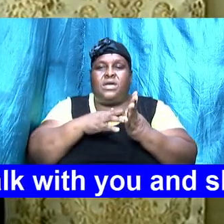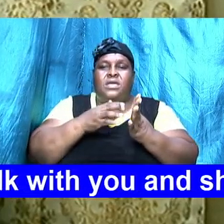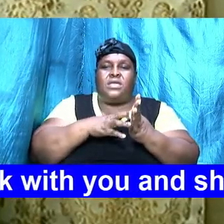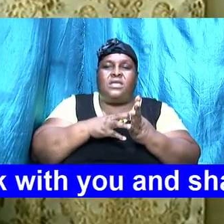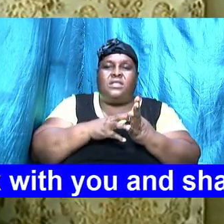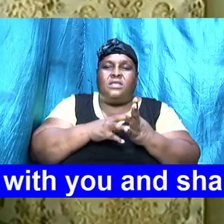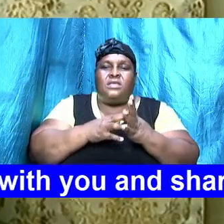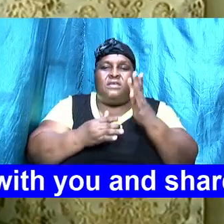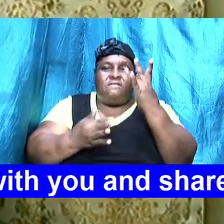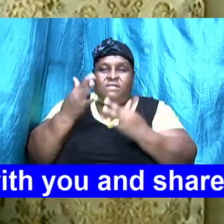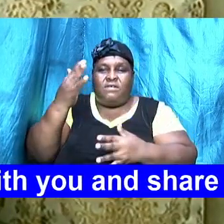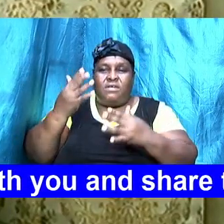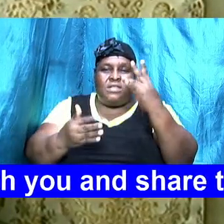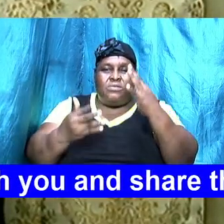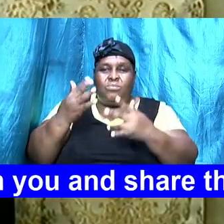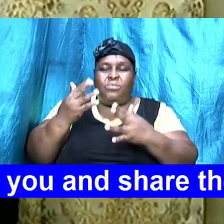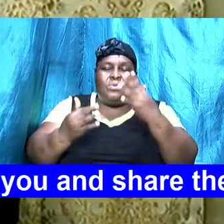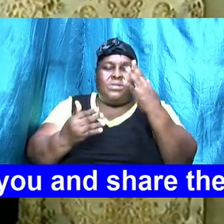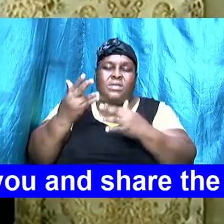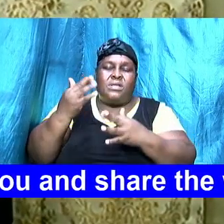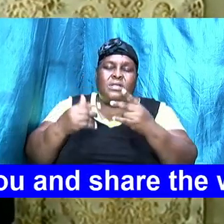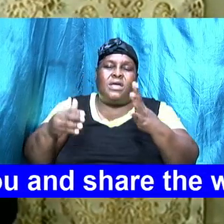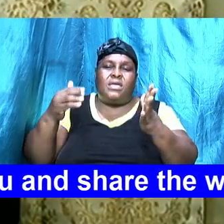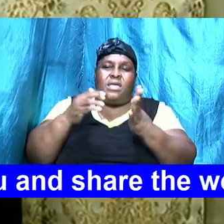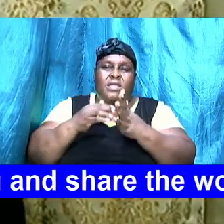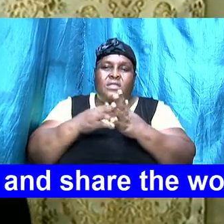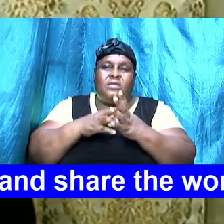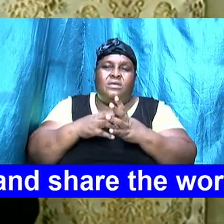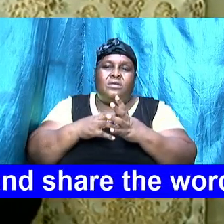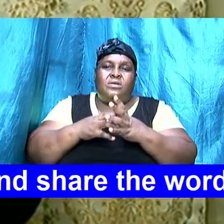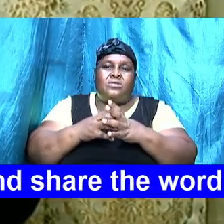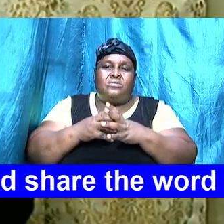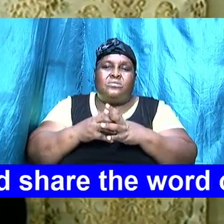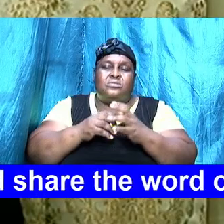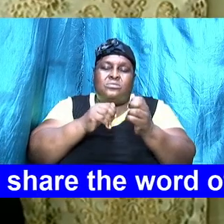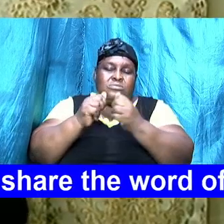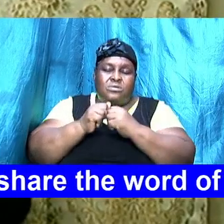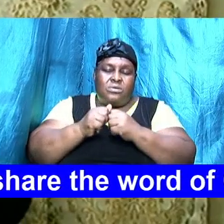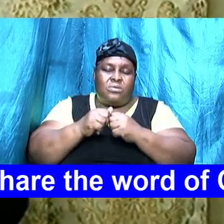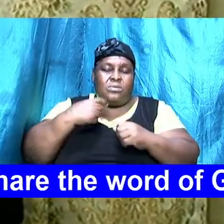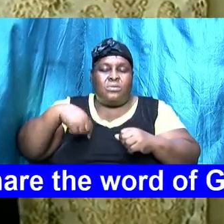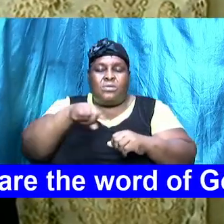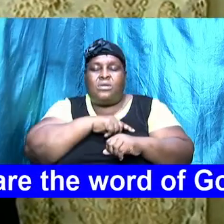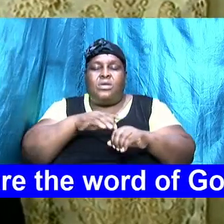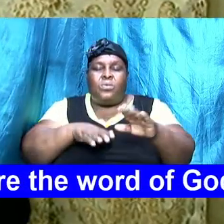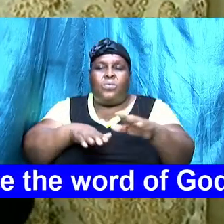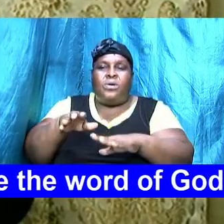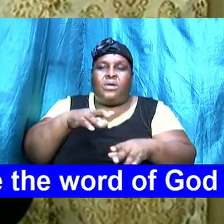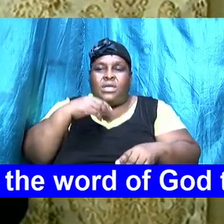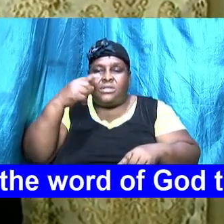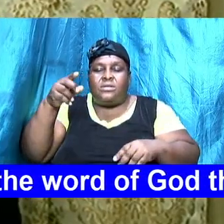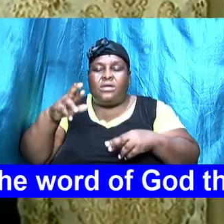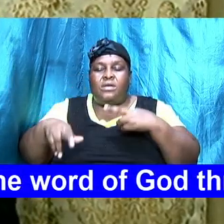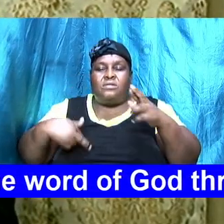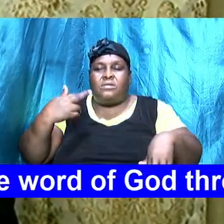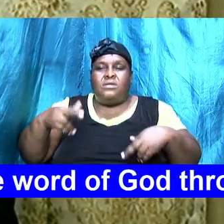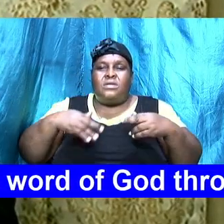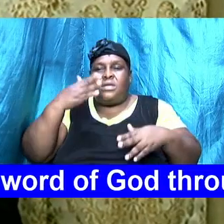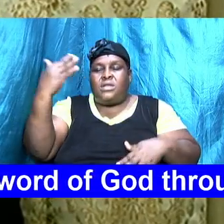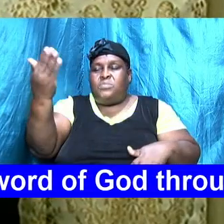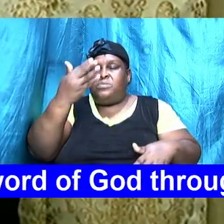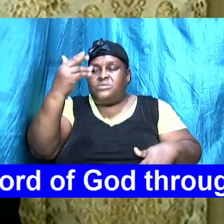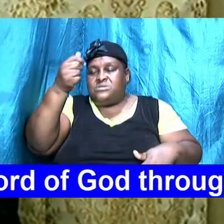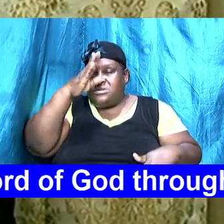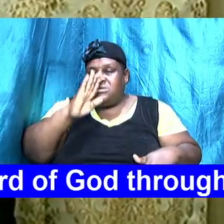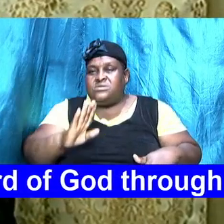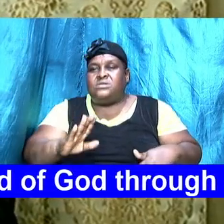a fire will be kindled again, and together we can walk and talk and rejoice in the presence of